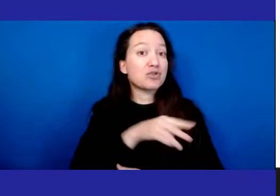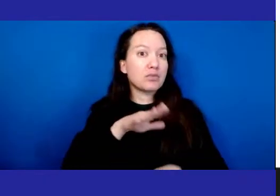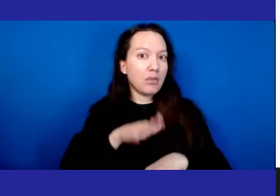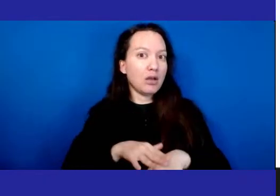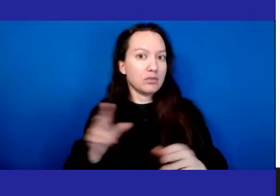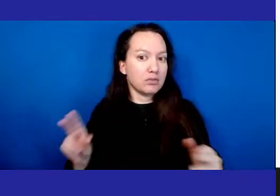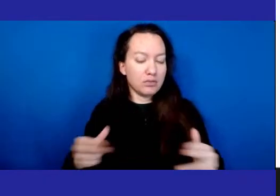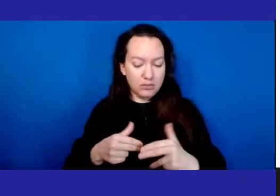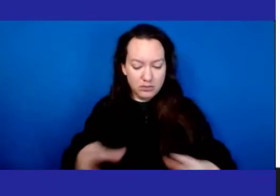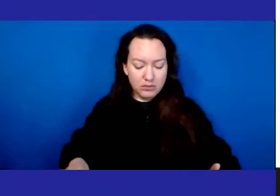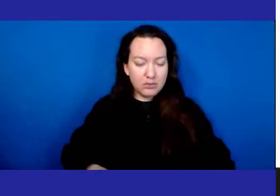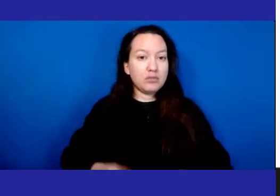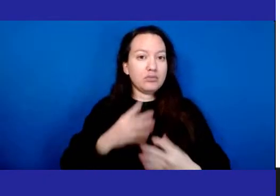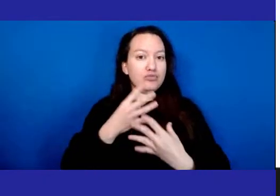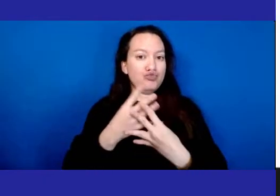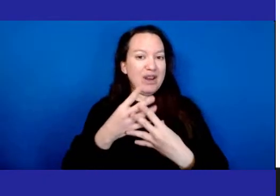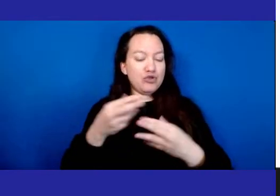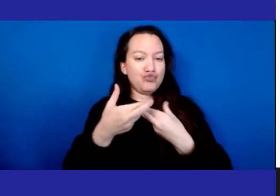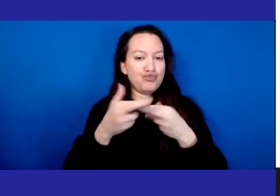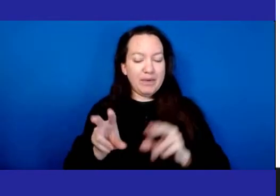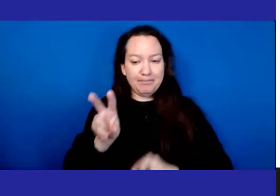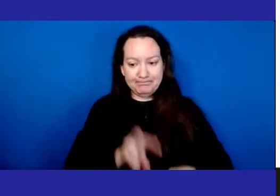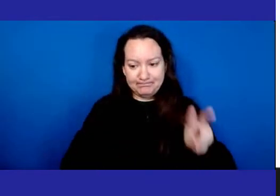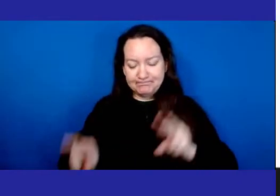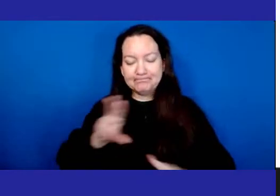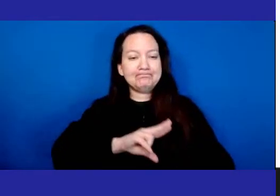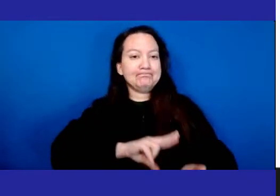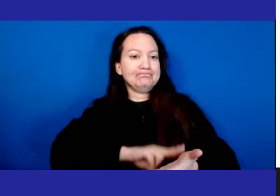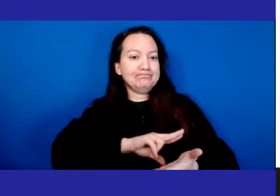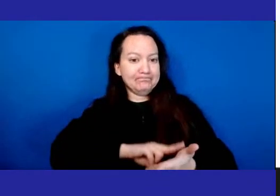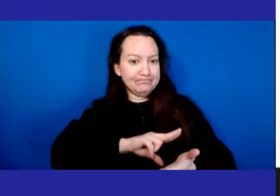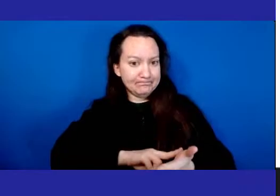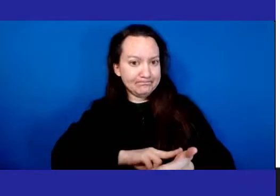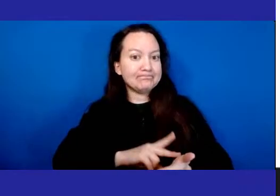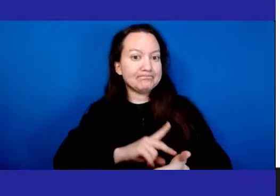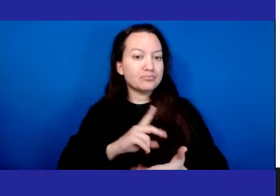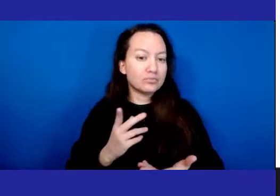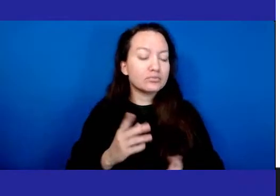enter a triage room and are assessed, by the nurse. That's our point.